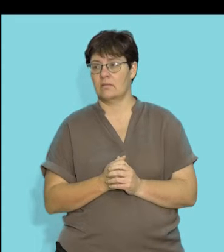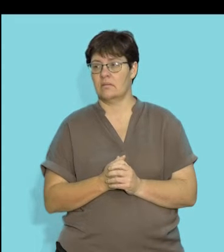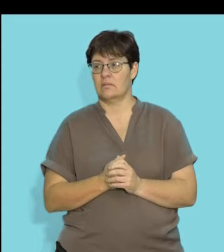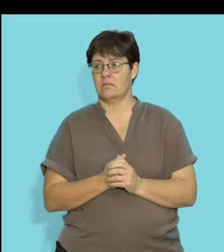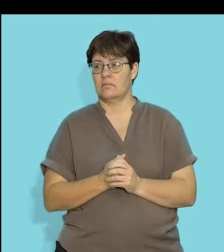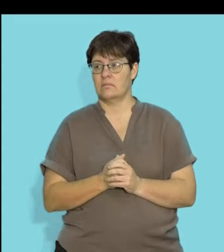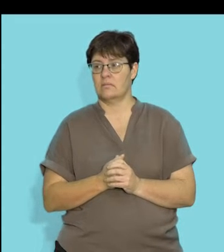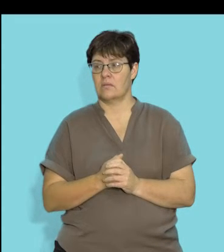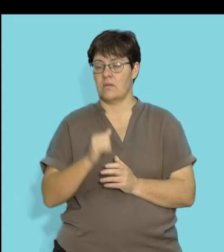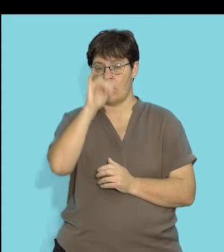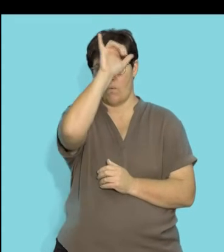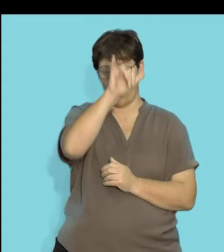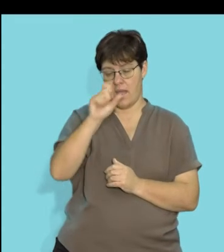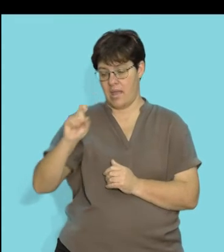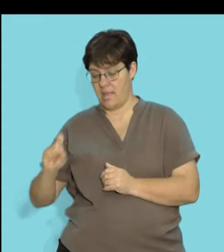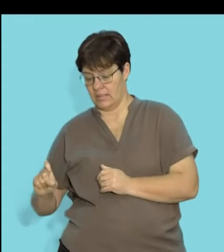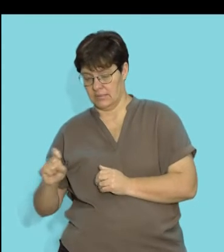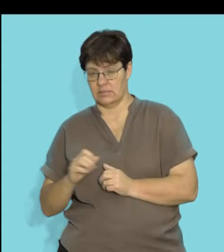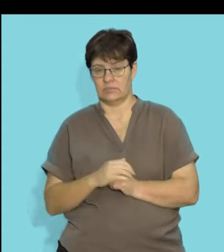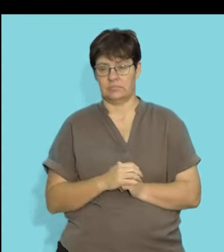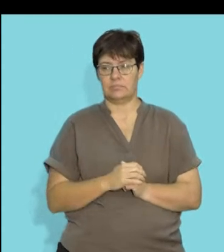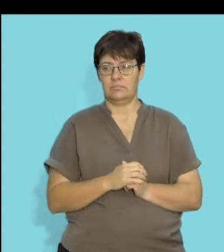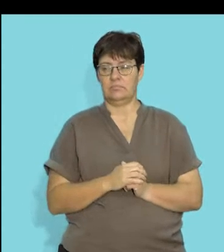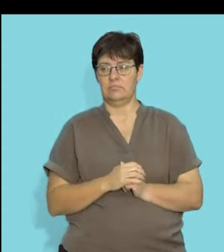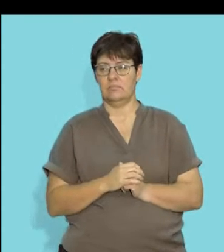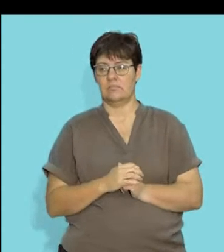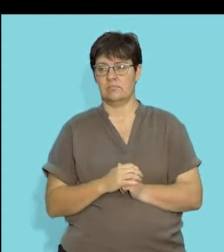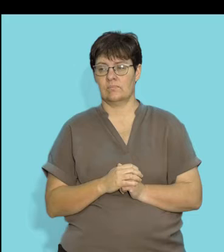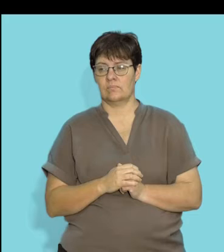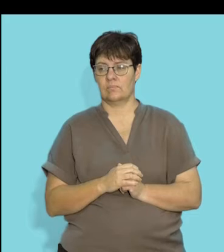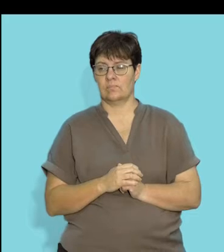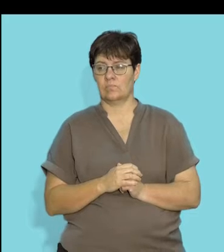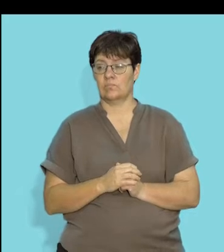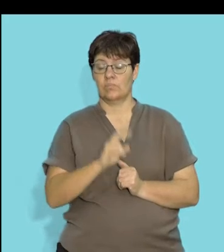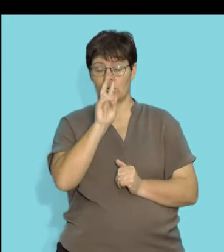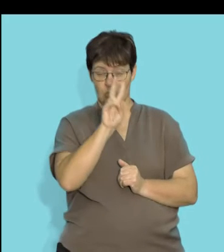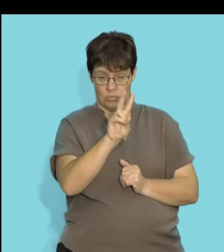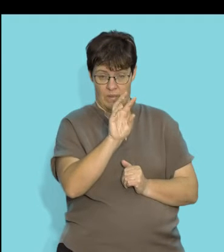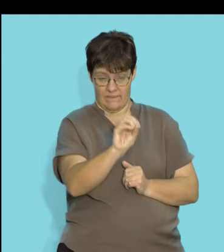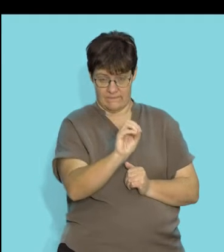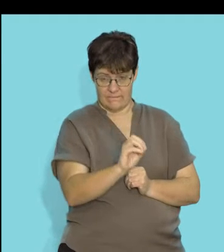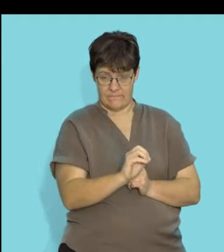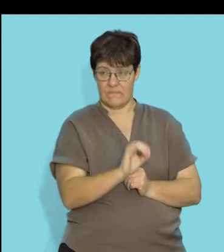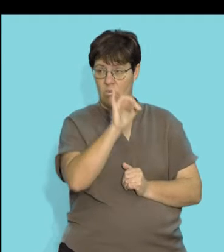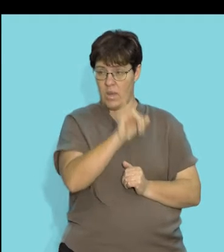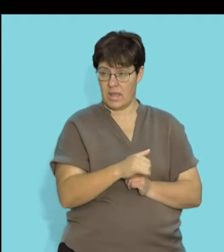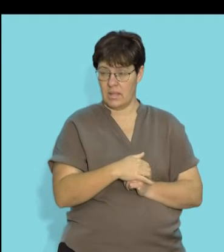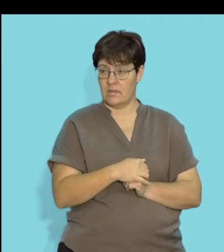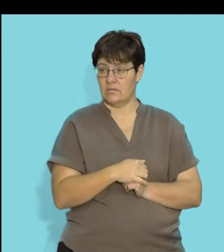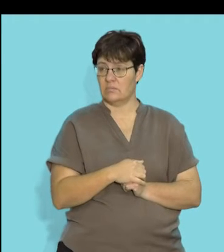axis, and that will be my y-axis. And then where there is 2 on